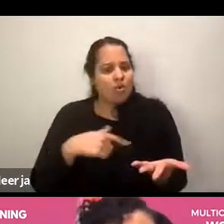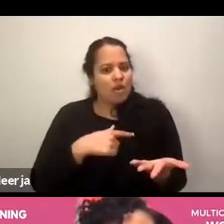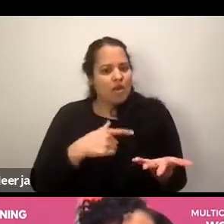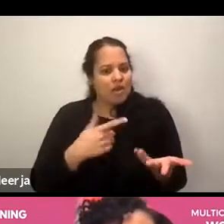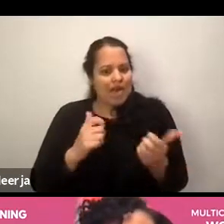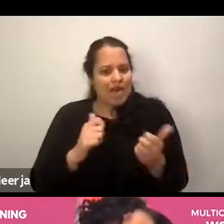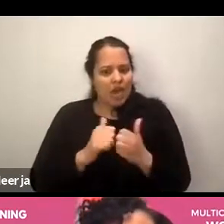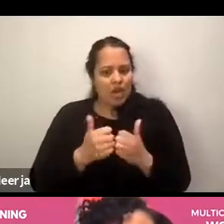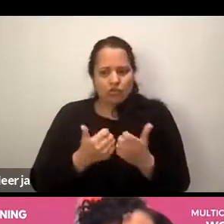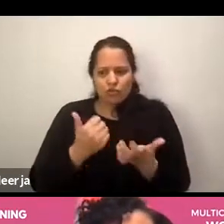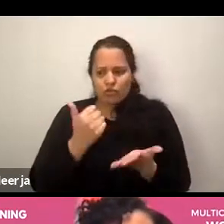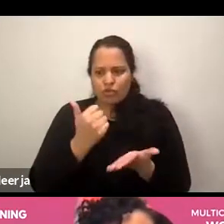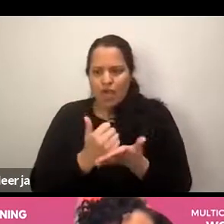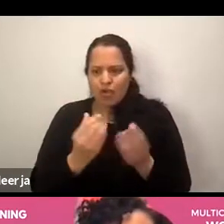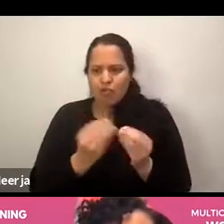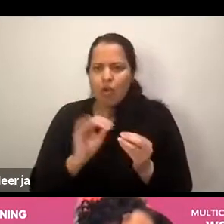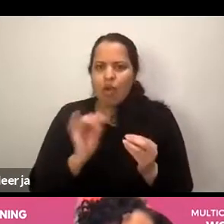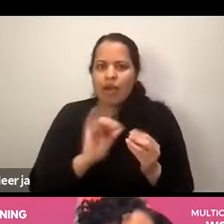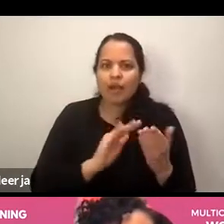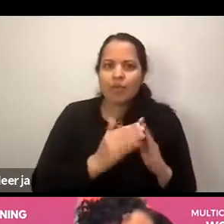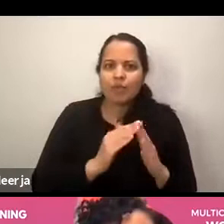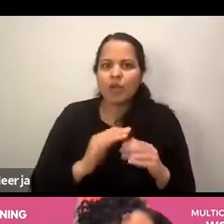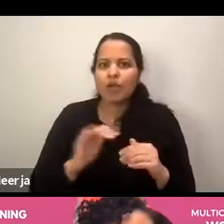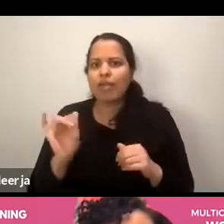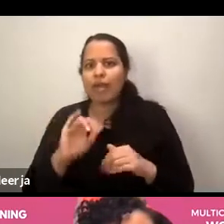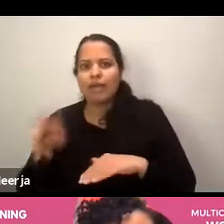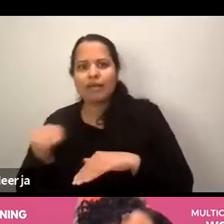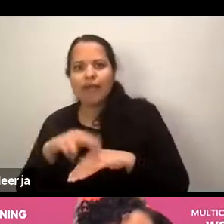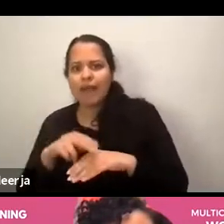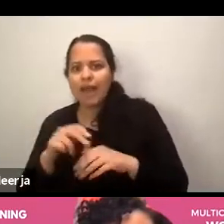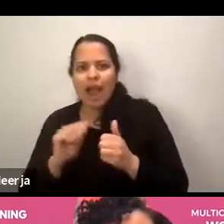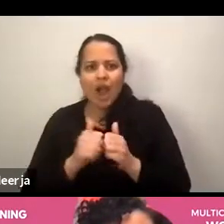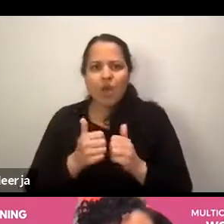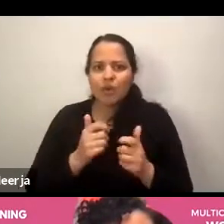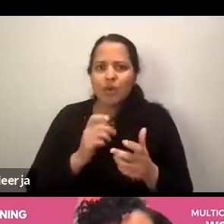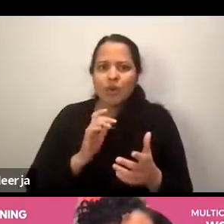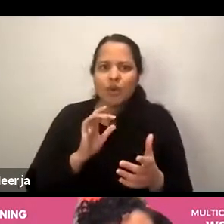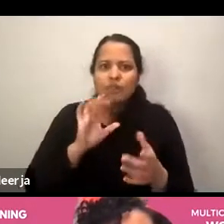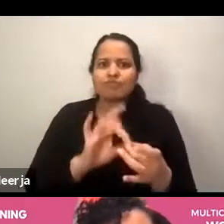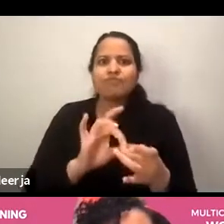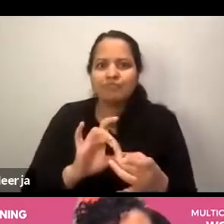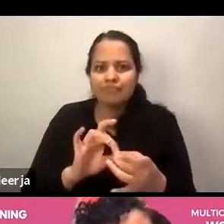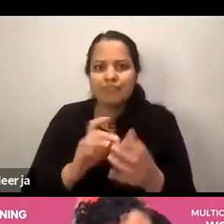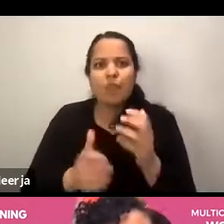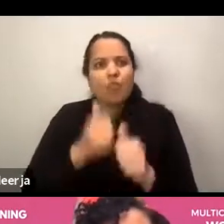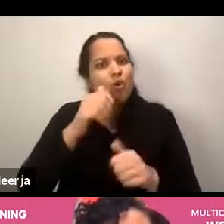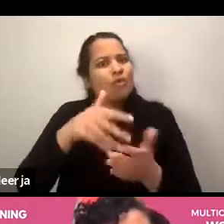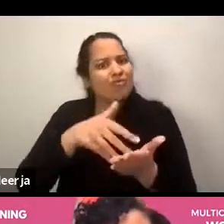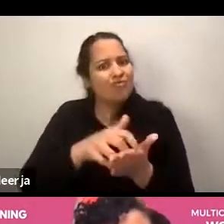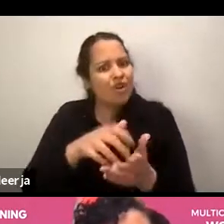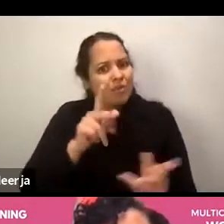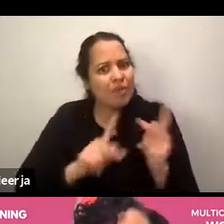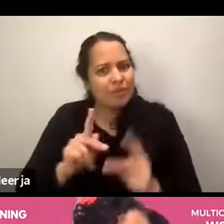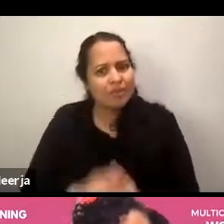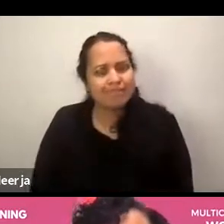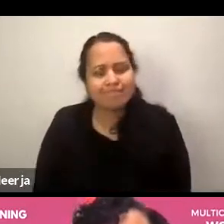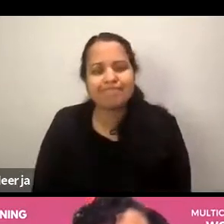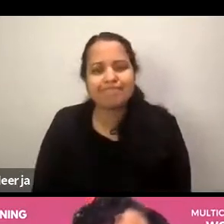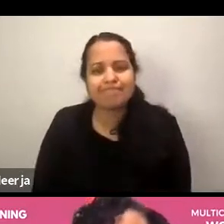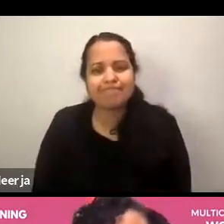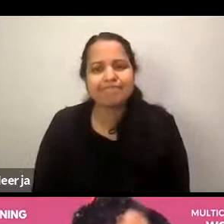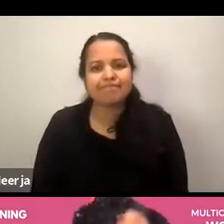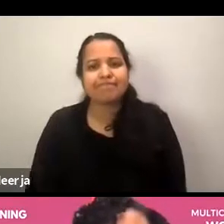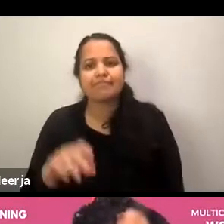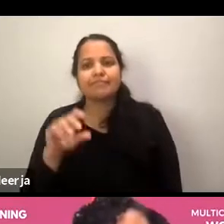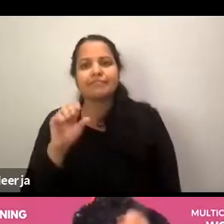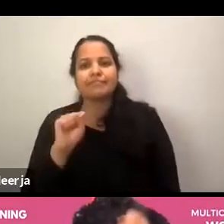a nation to make sure that the most vulnerable can be reached? Cindy, that's so compelling,